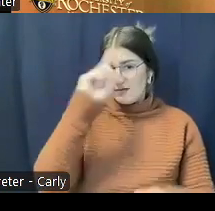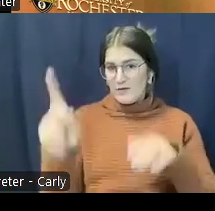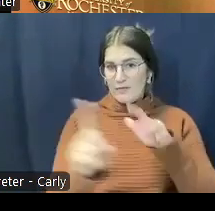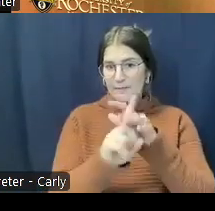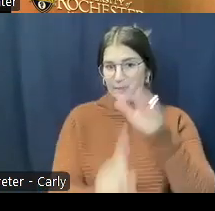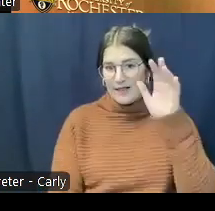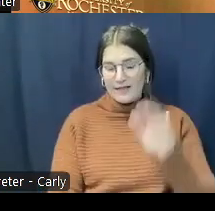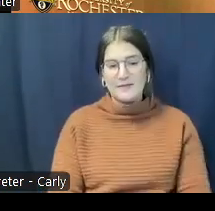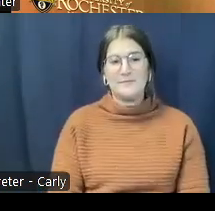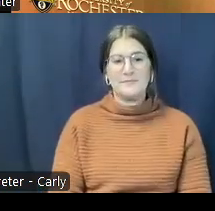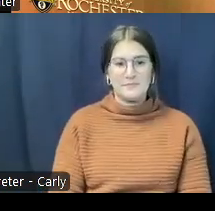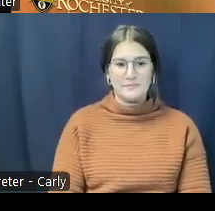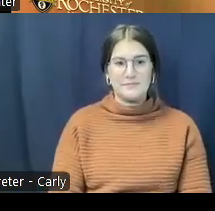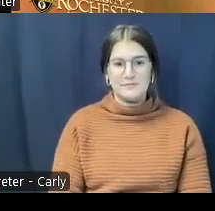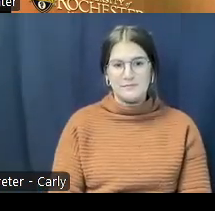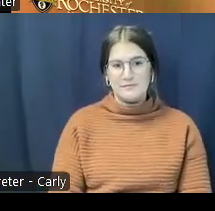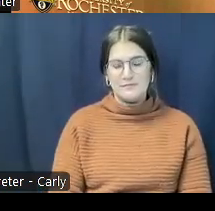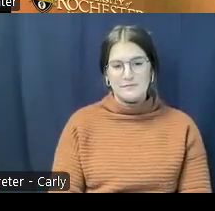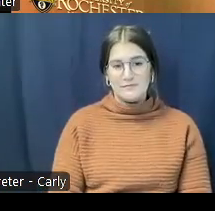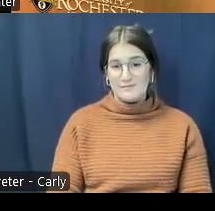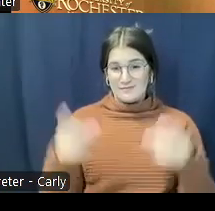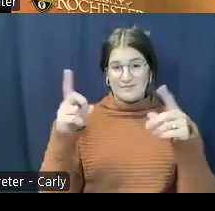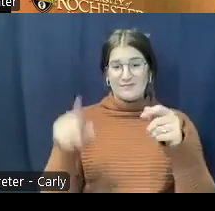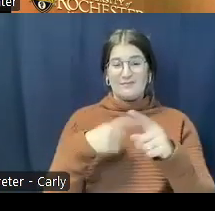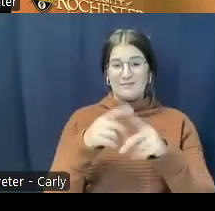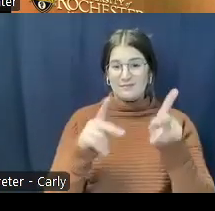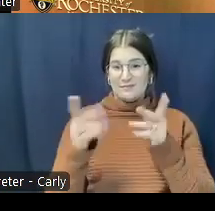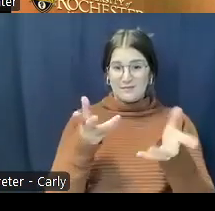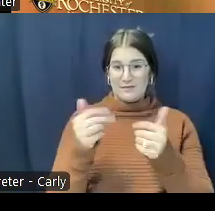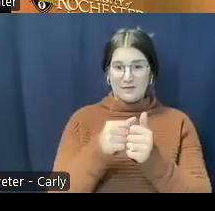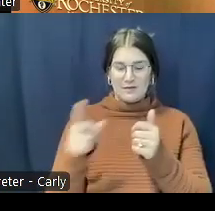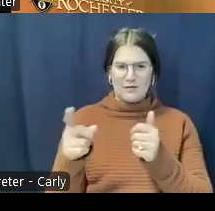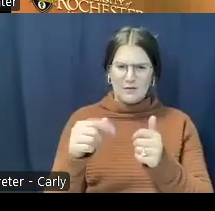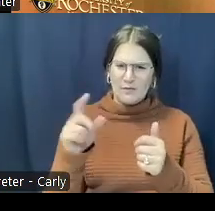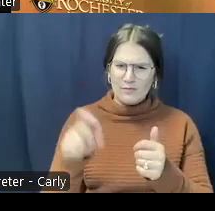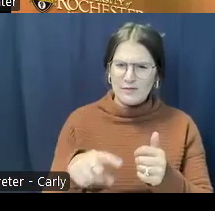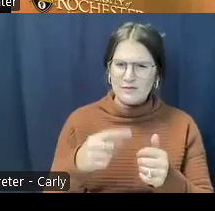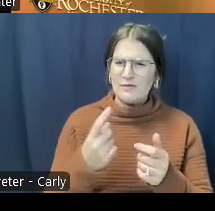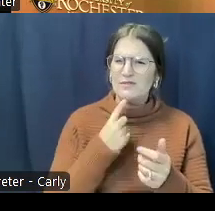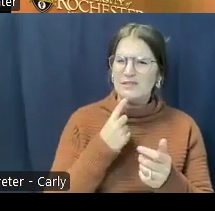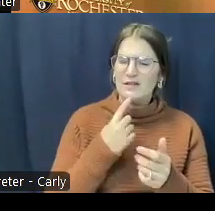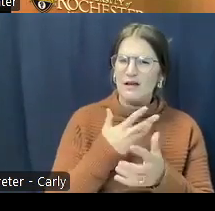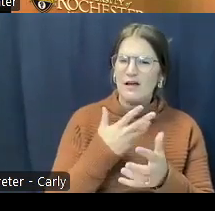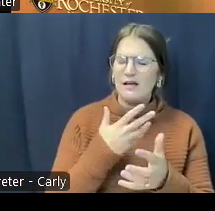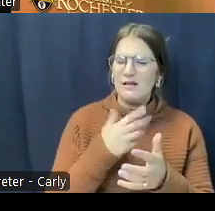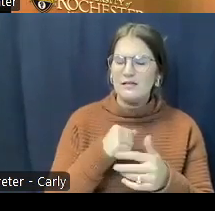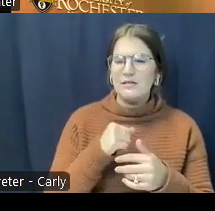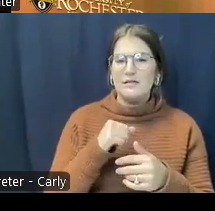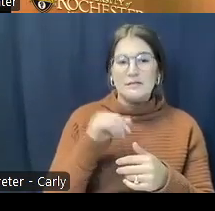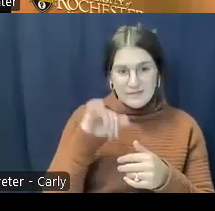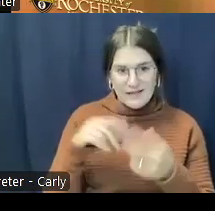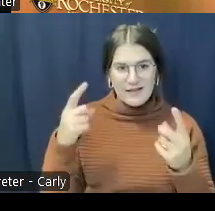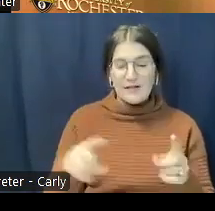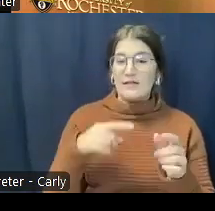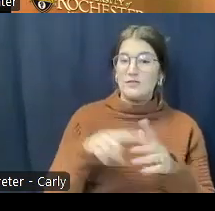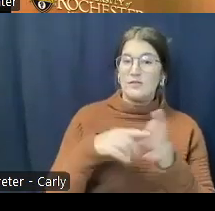will happen when patients are talking with you and you go, wait, what was the question? Until I began studying this, I